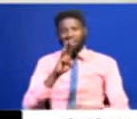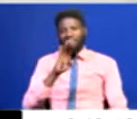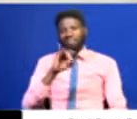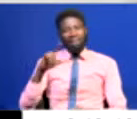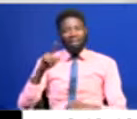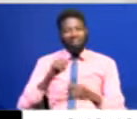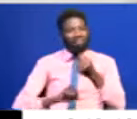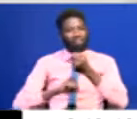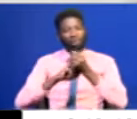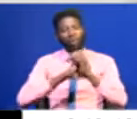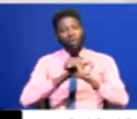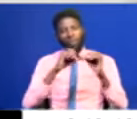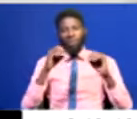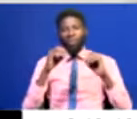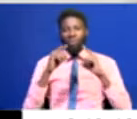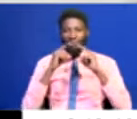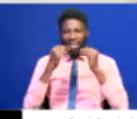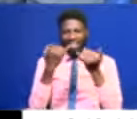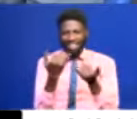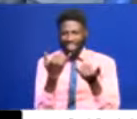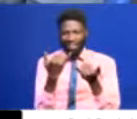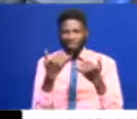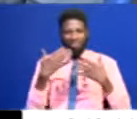especially in the current economic times.